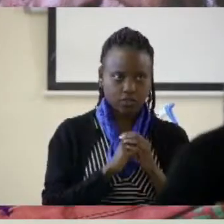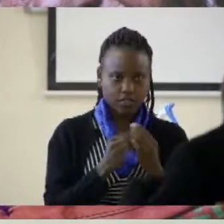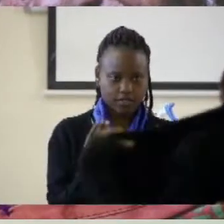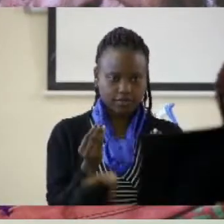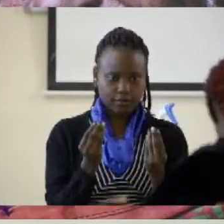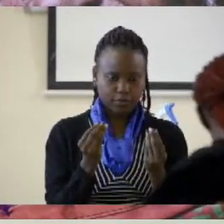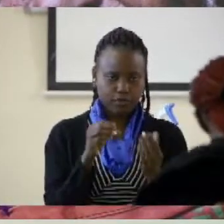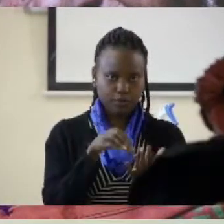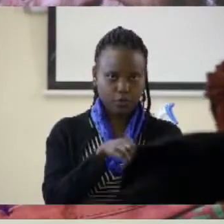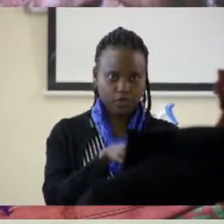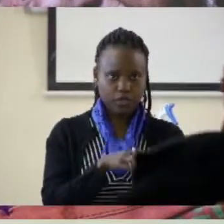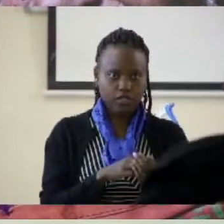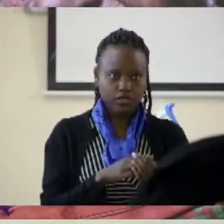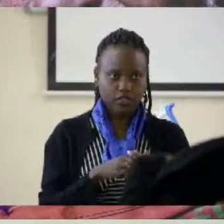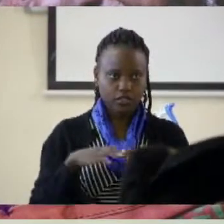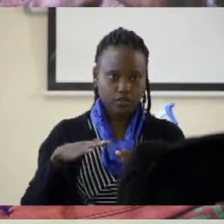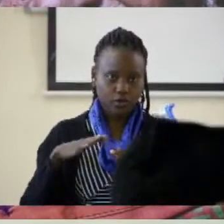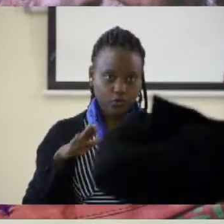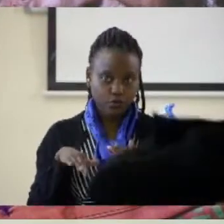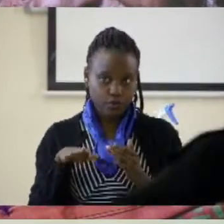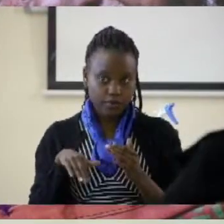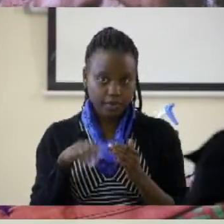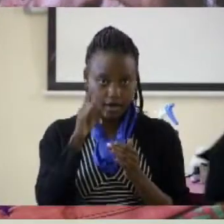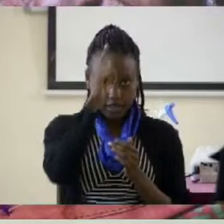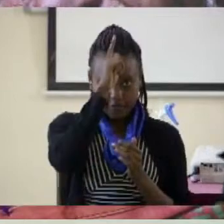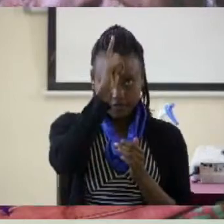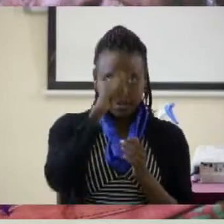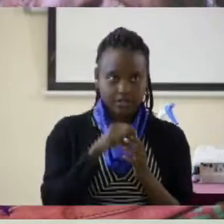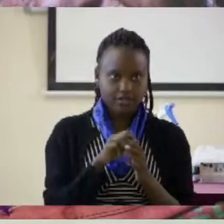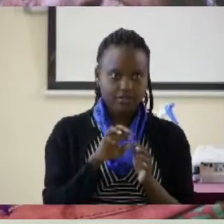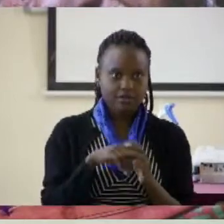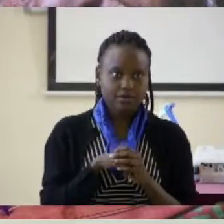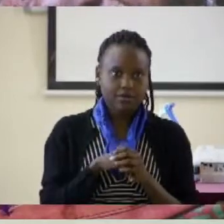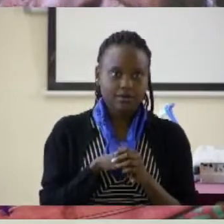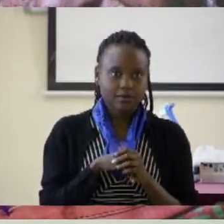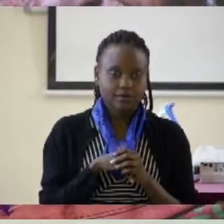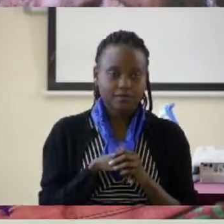case of women at the village. And there were 6 women